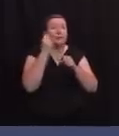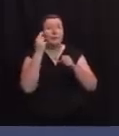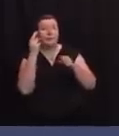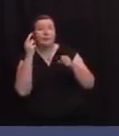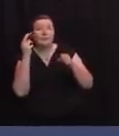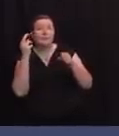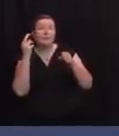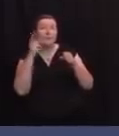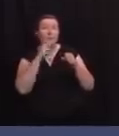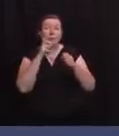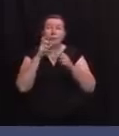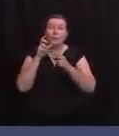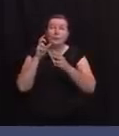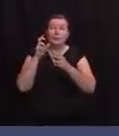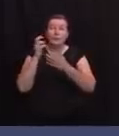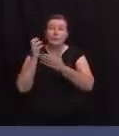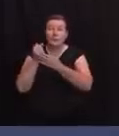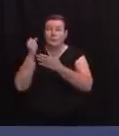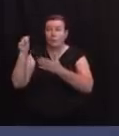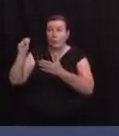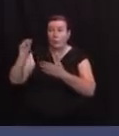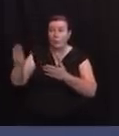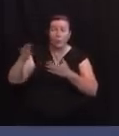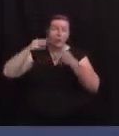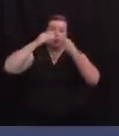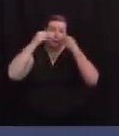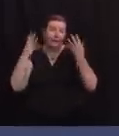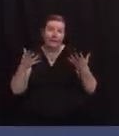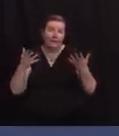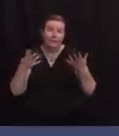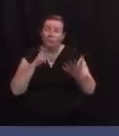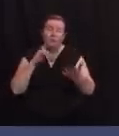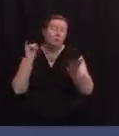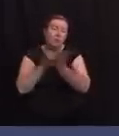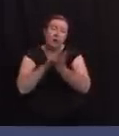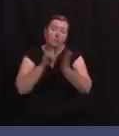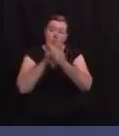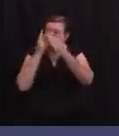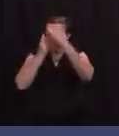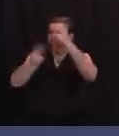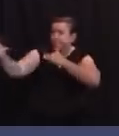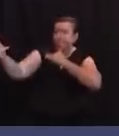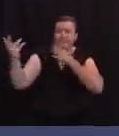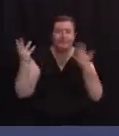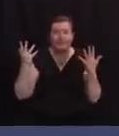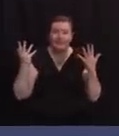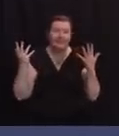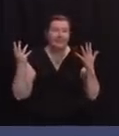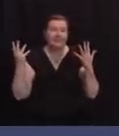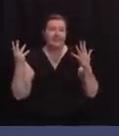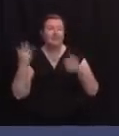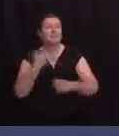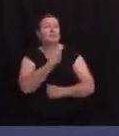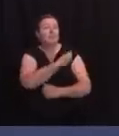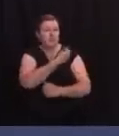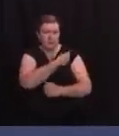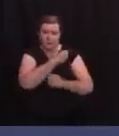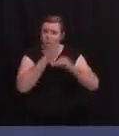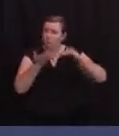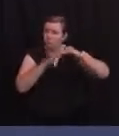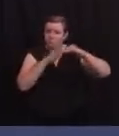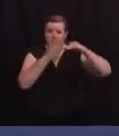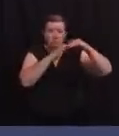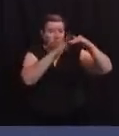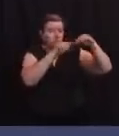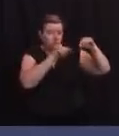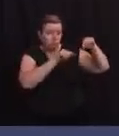And that's exactly the problem. We have competing forces going on. We have people getting vaccinated all the time. That's good. Increasing immunity, that's good.